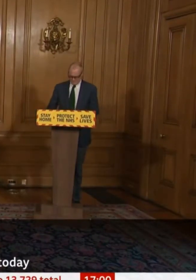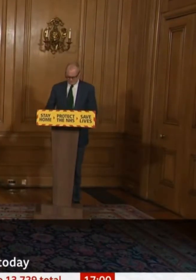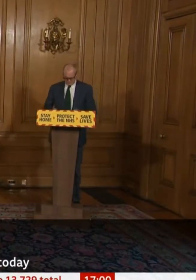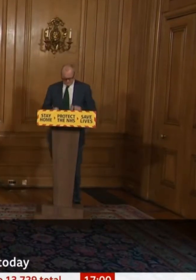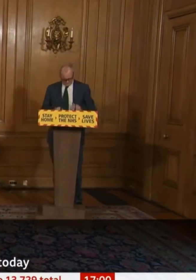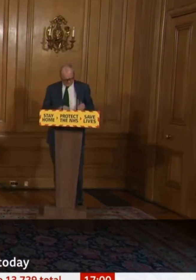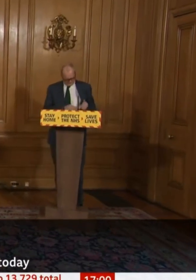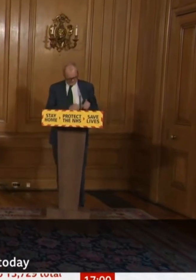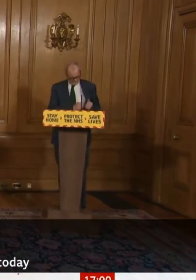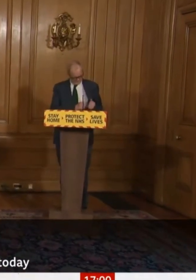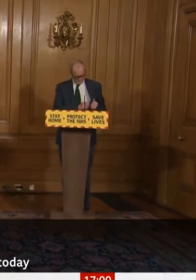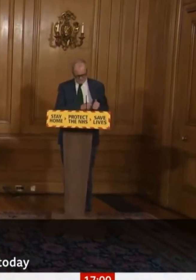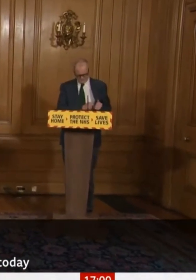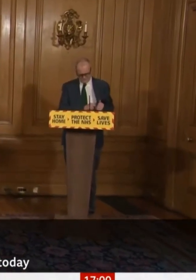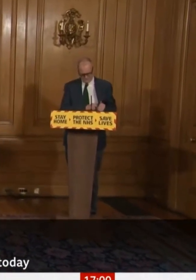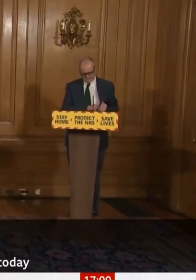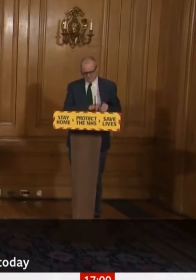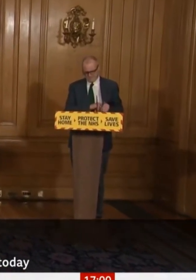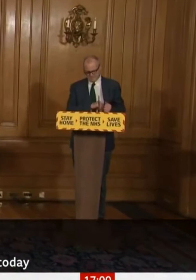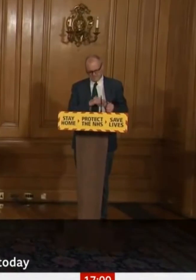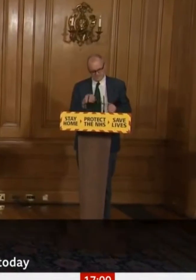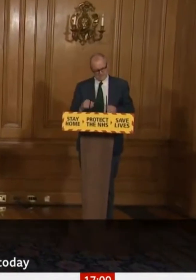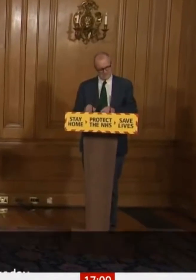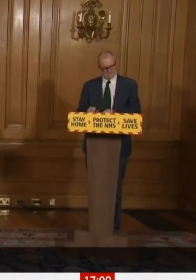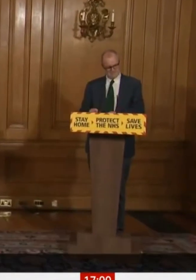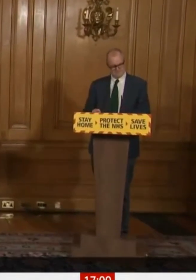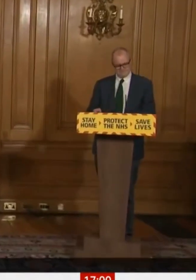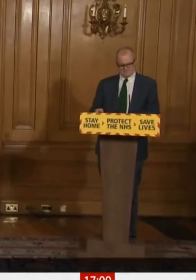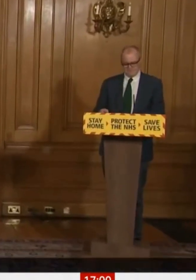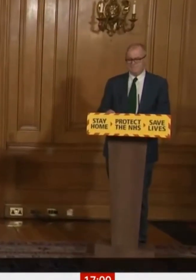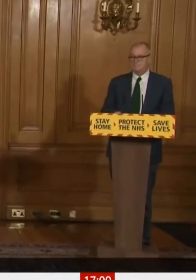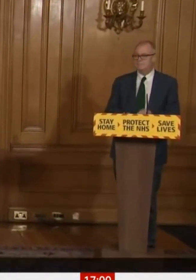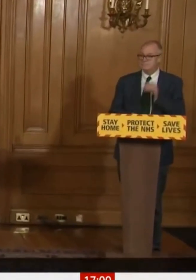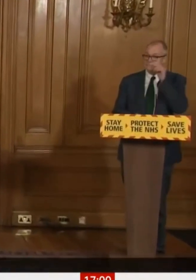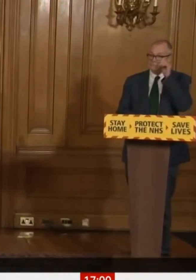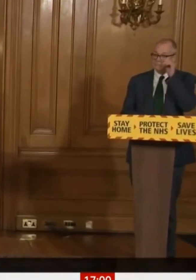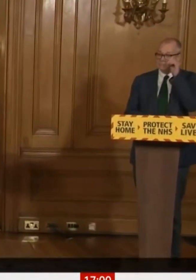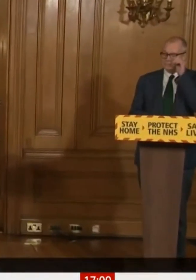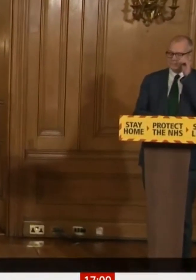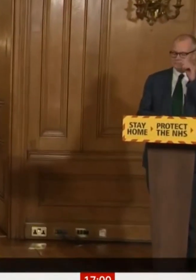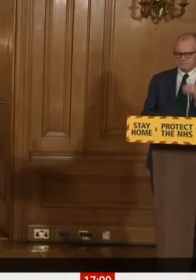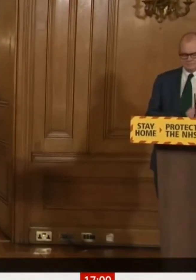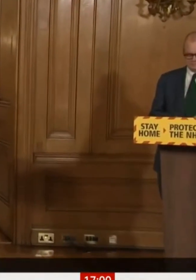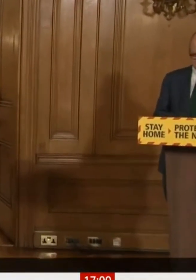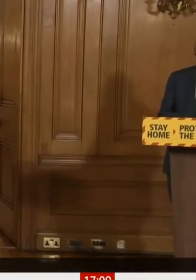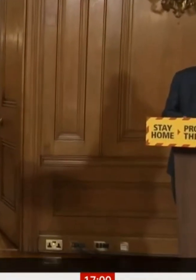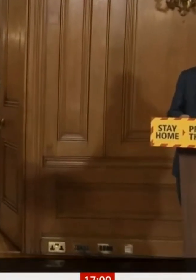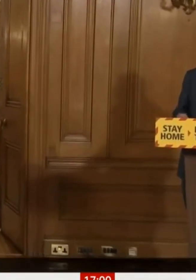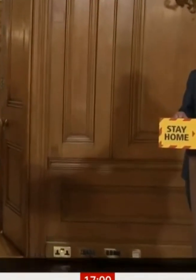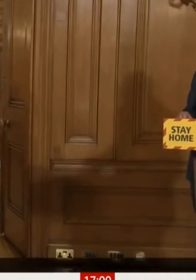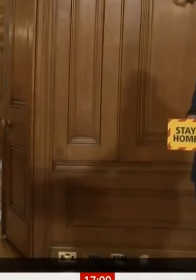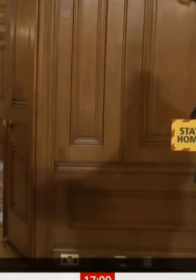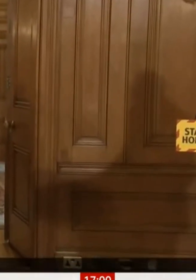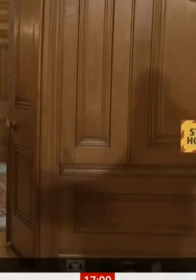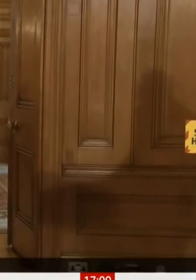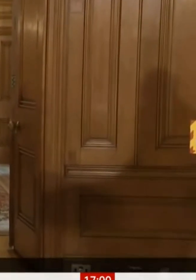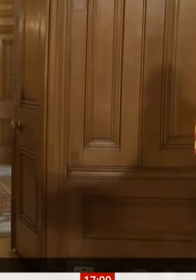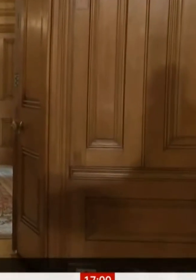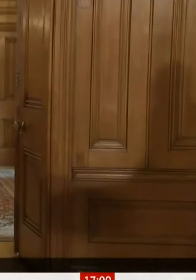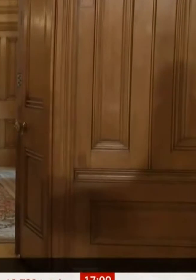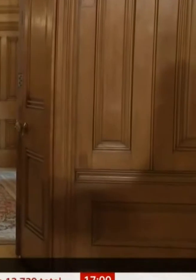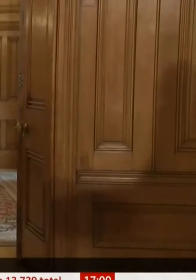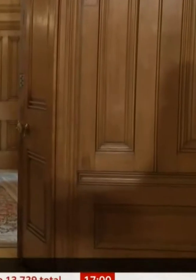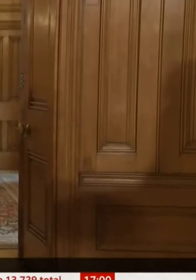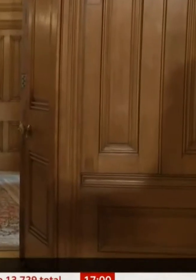We're seeing the members of the government and Dominic Raab there take the podium for today's briefing. Welcome to the